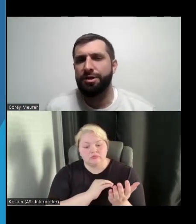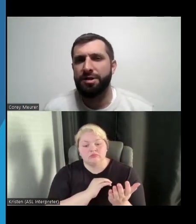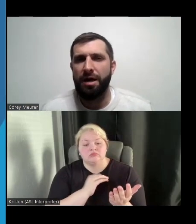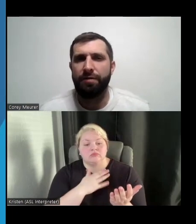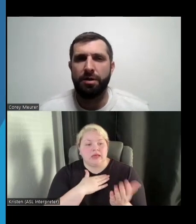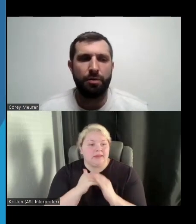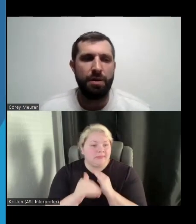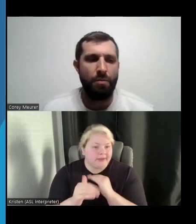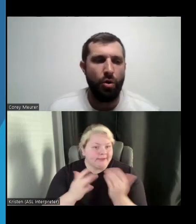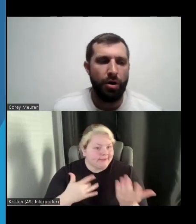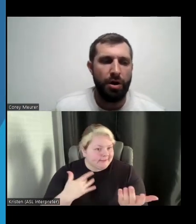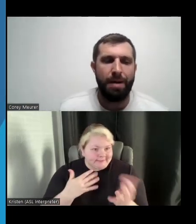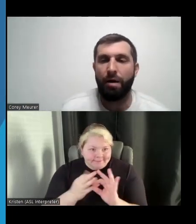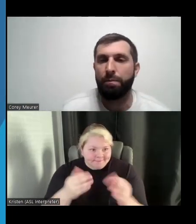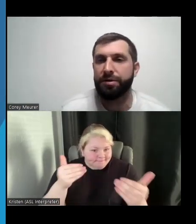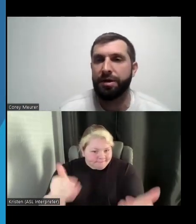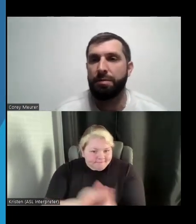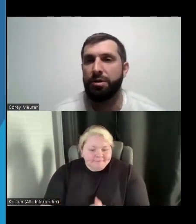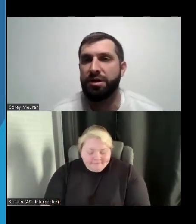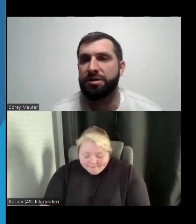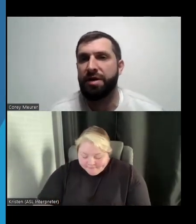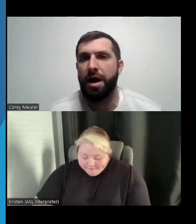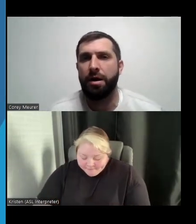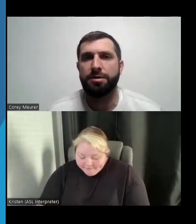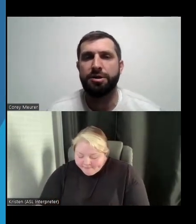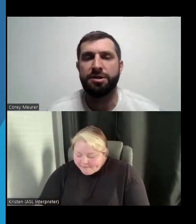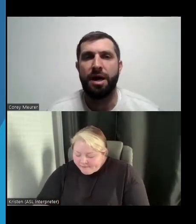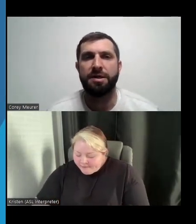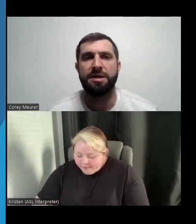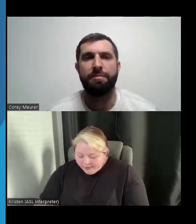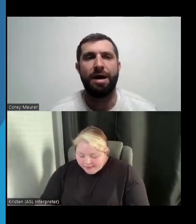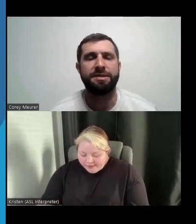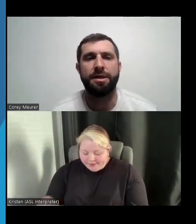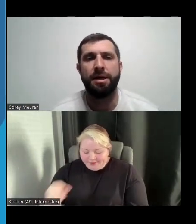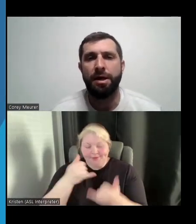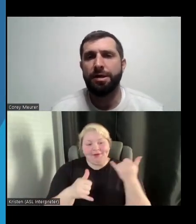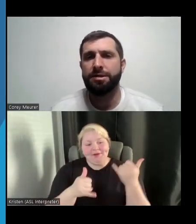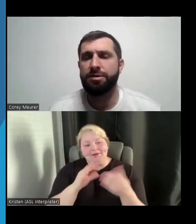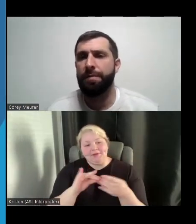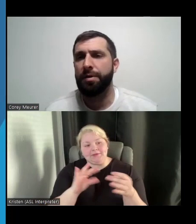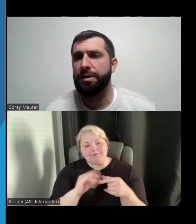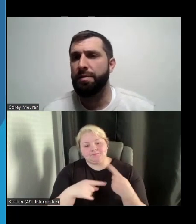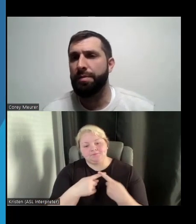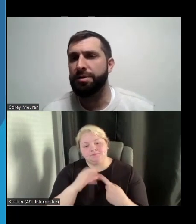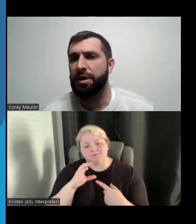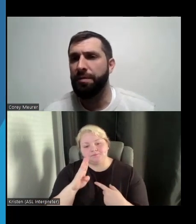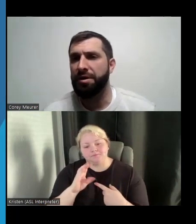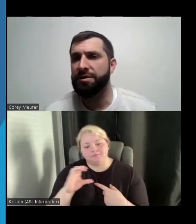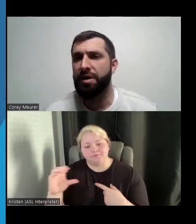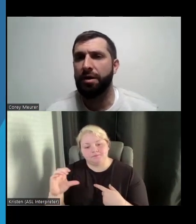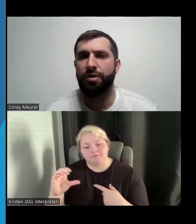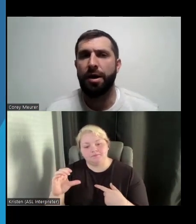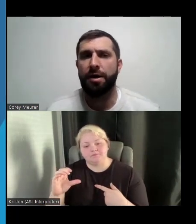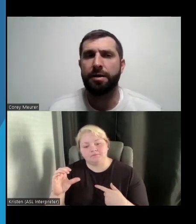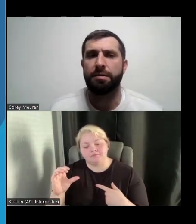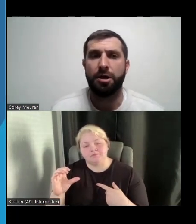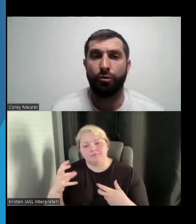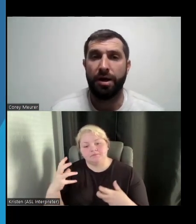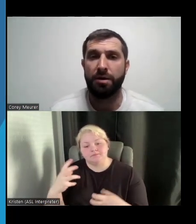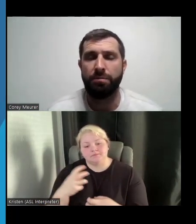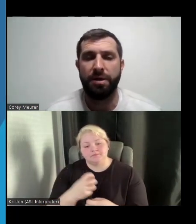So just kind of a little bit more about building communities of care, just to kind of summarize it. So typically the building communities of care